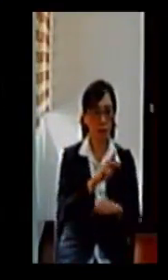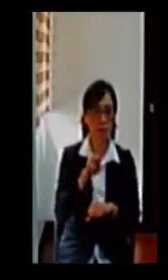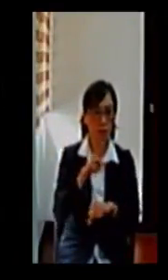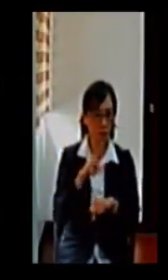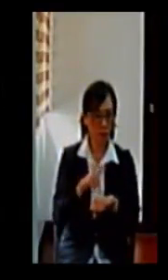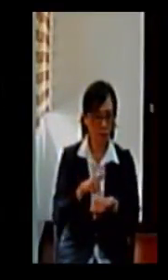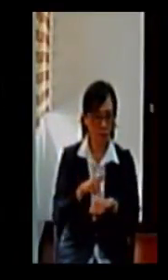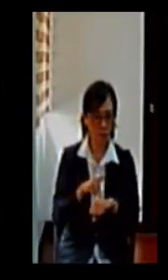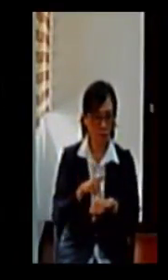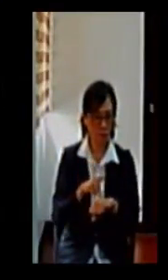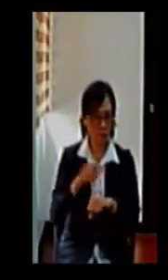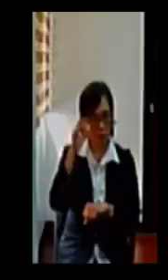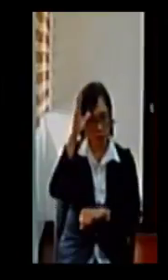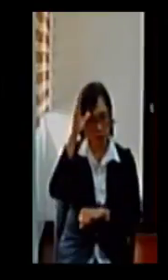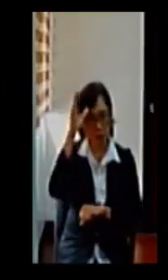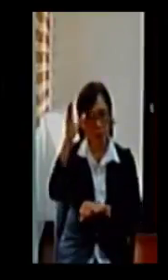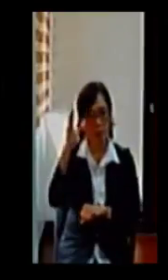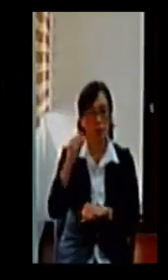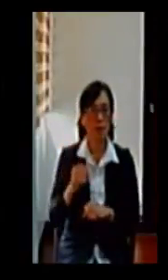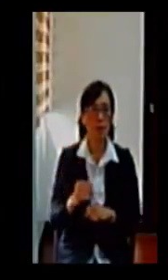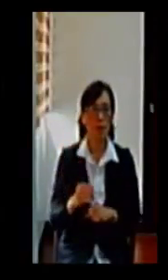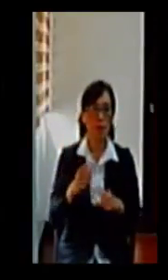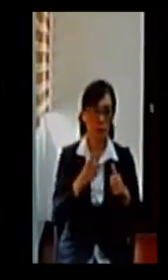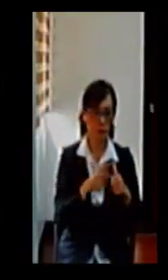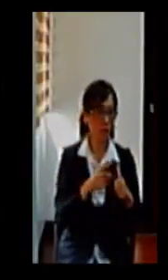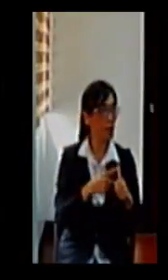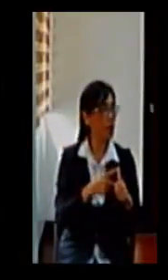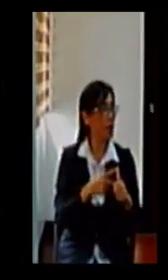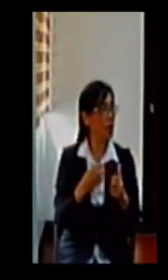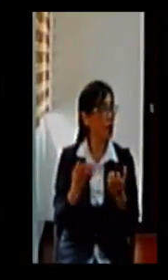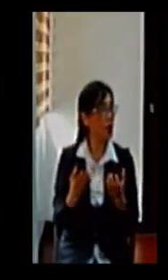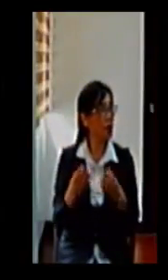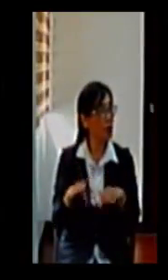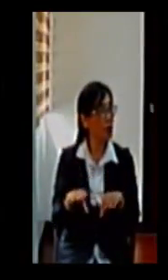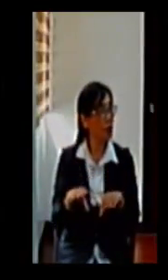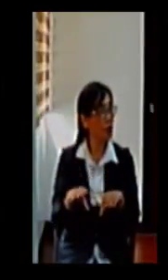consider deforestation as the primary cause? No.